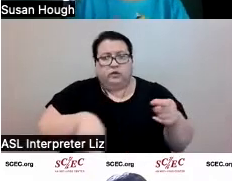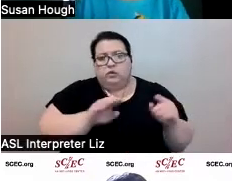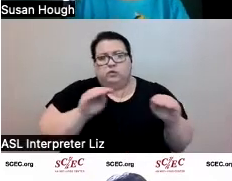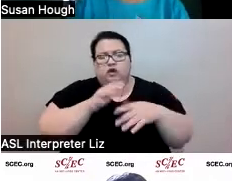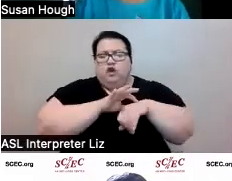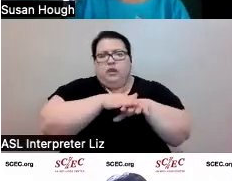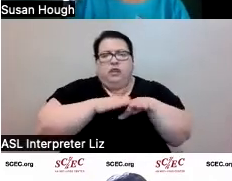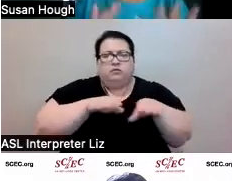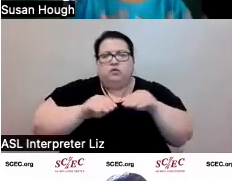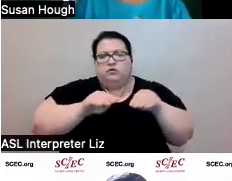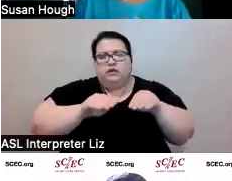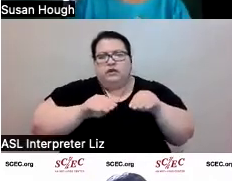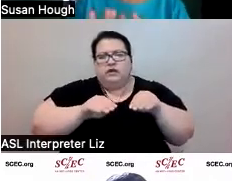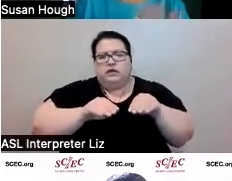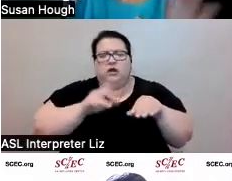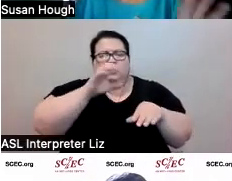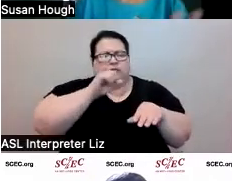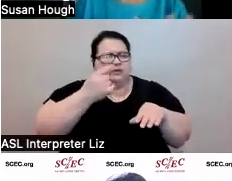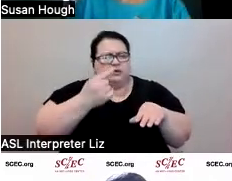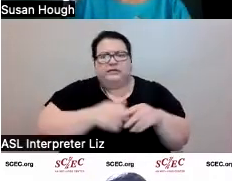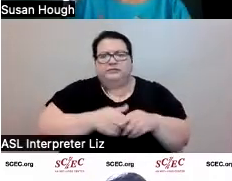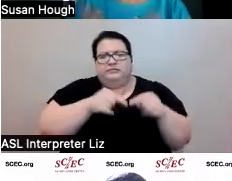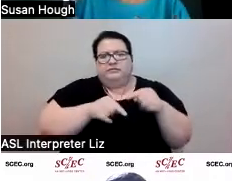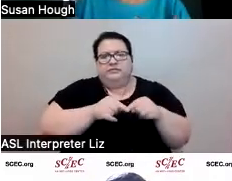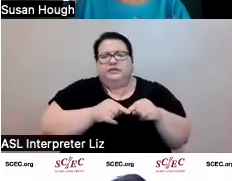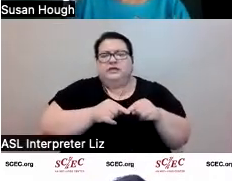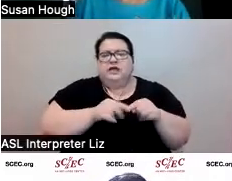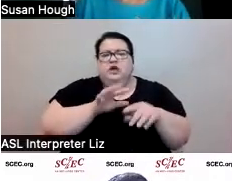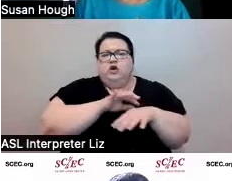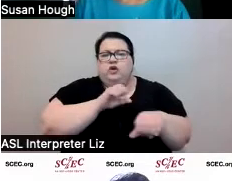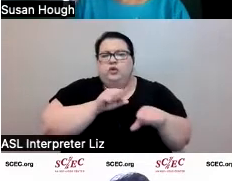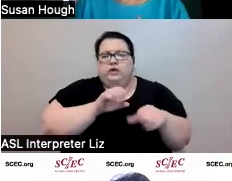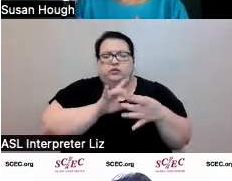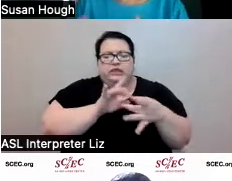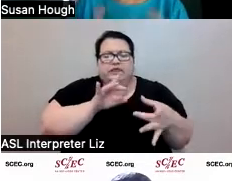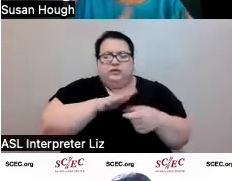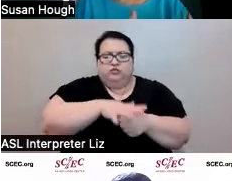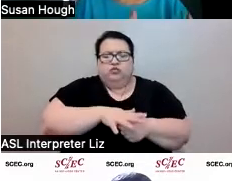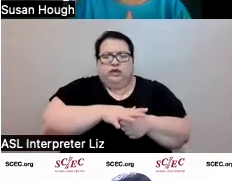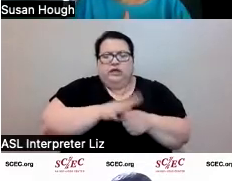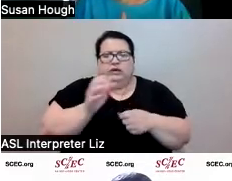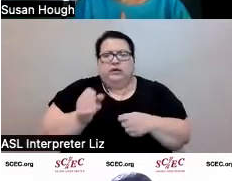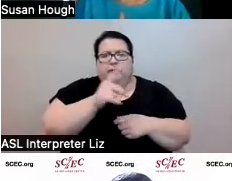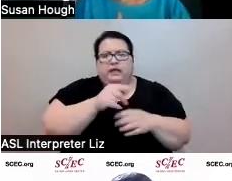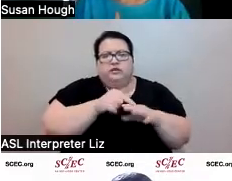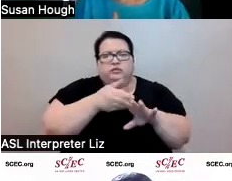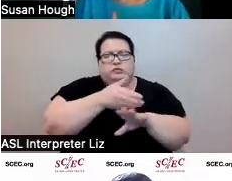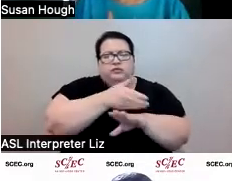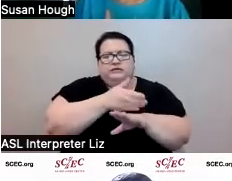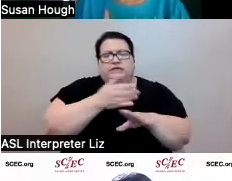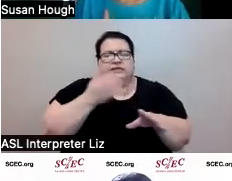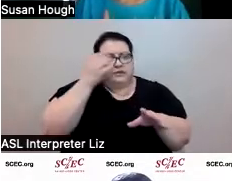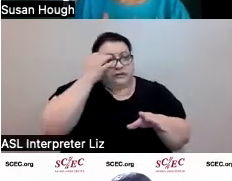you are moving big blocks of the Earth's crust around. Fundamentally, whoops, we skipped one. Fundamentally, an earthquake releases stress. And we're going to, if we can get